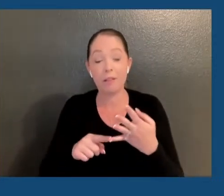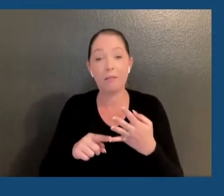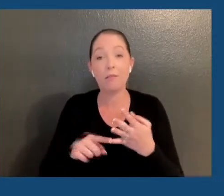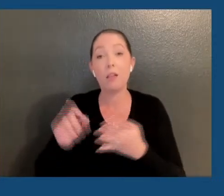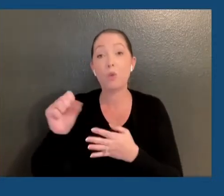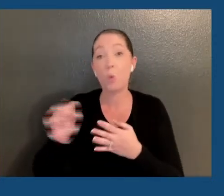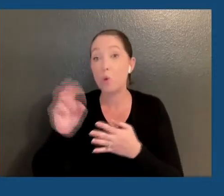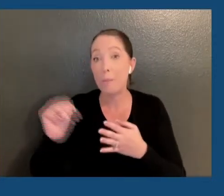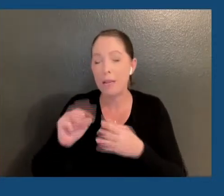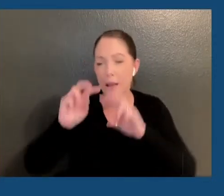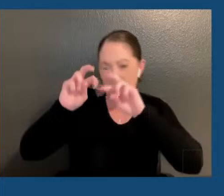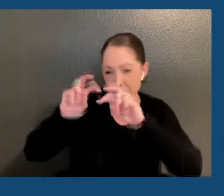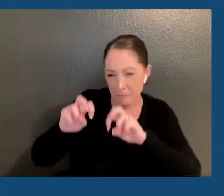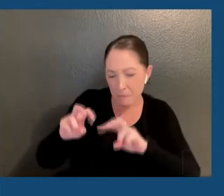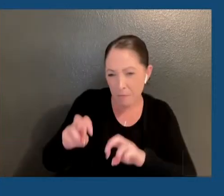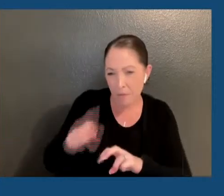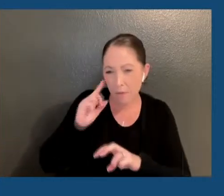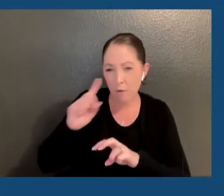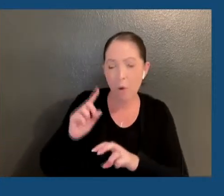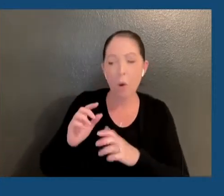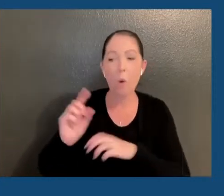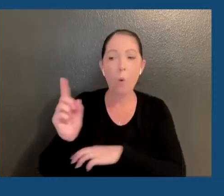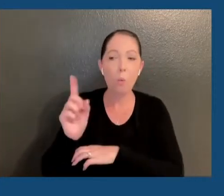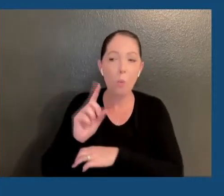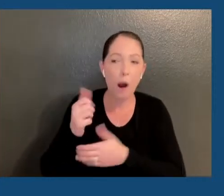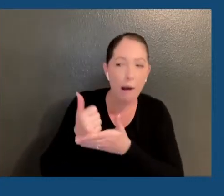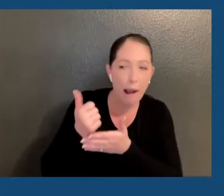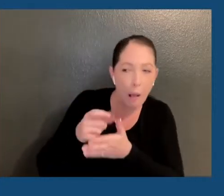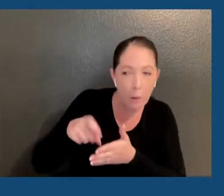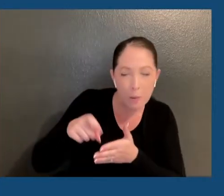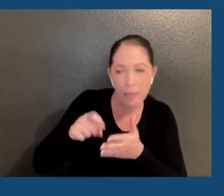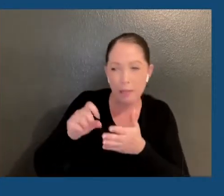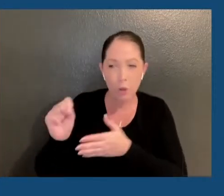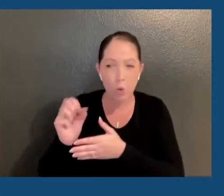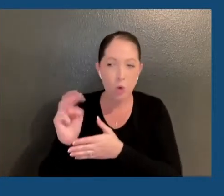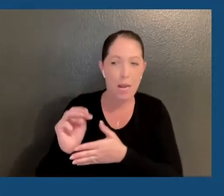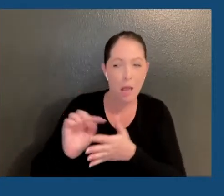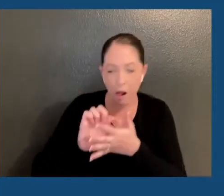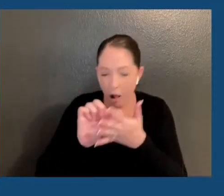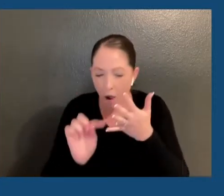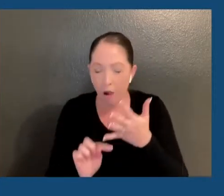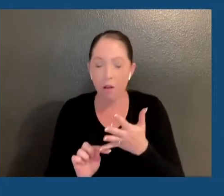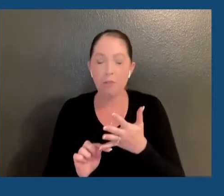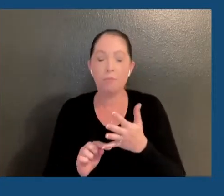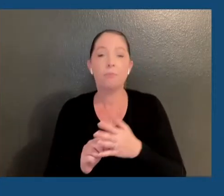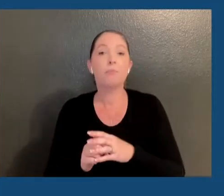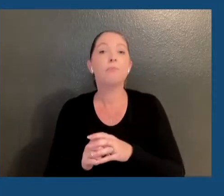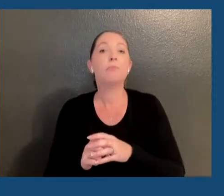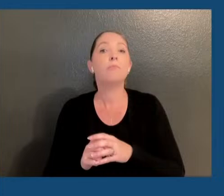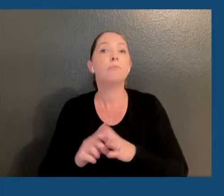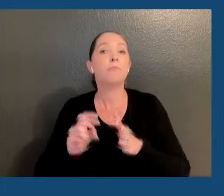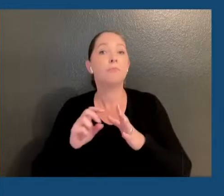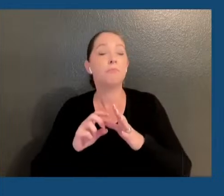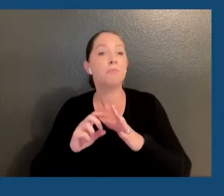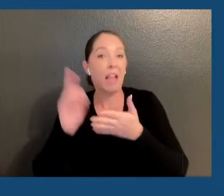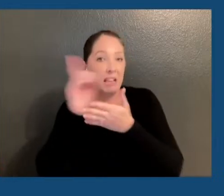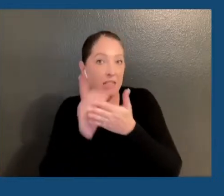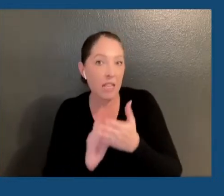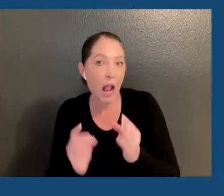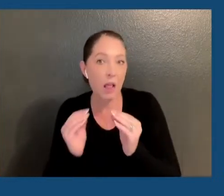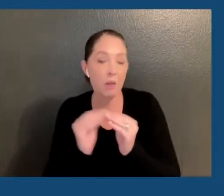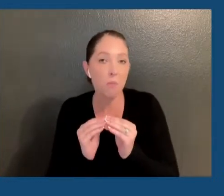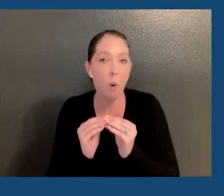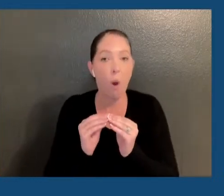disasters to determine where help is critically needed, designing more advanced microchip that will